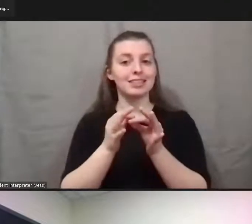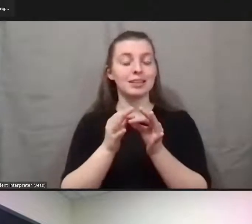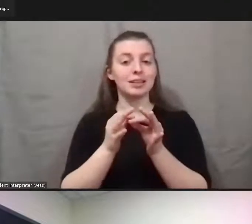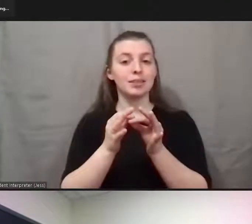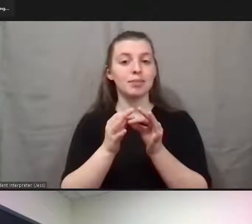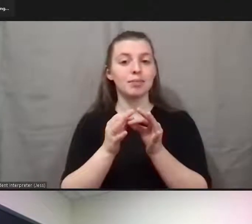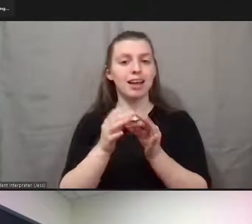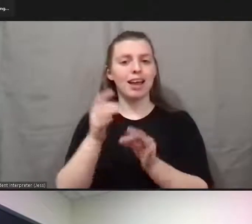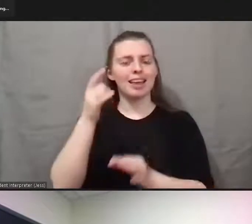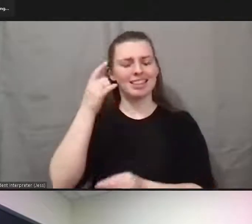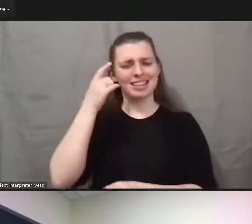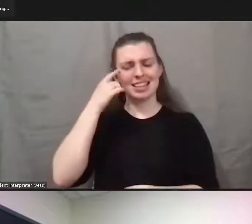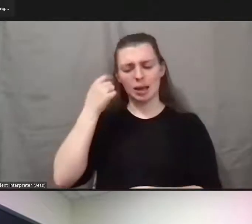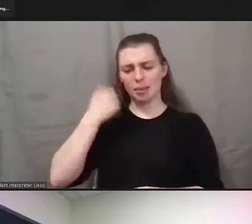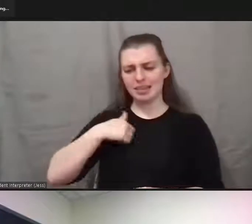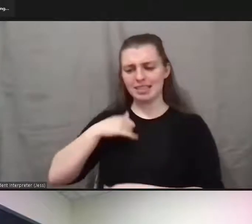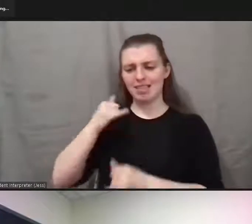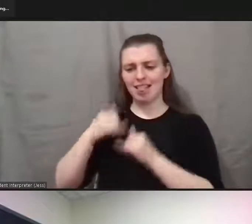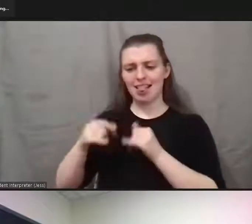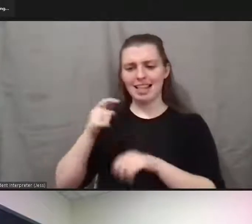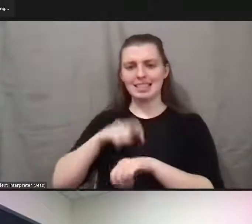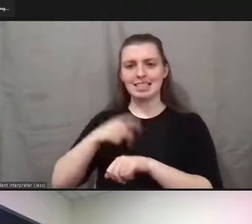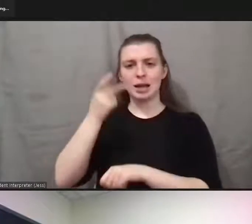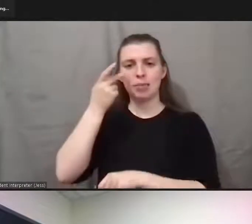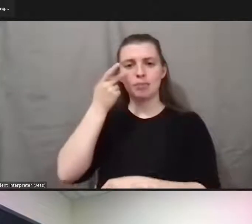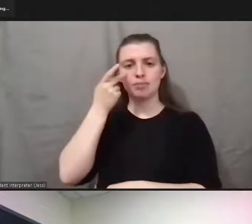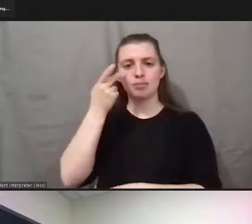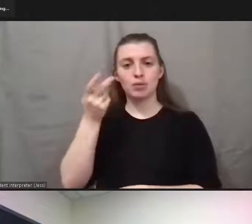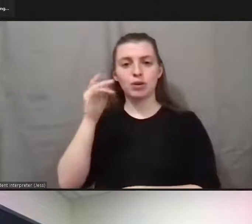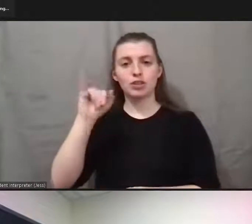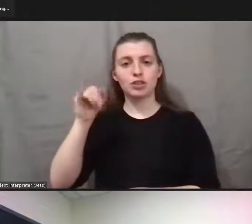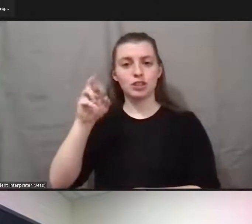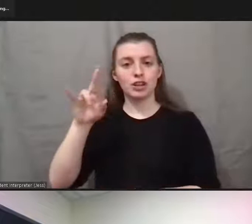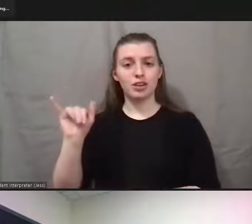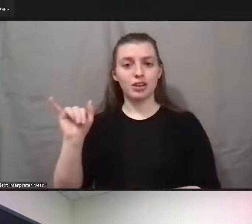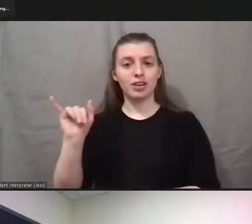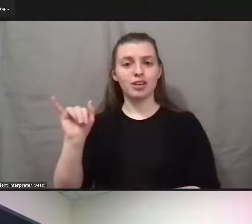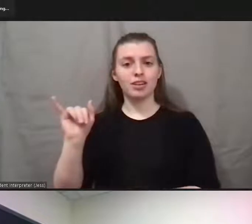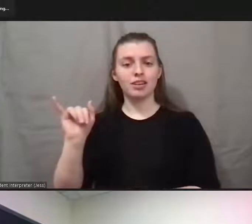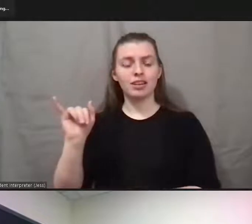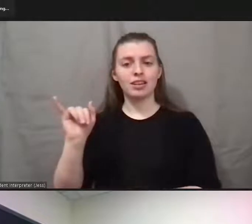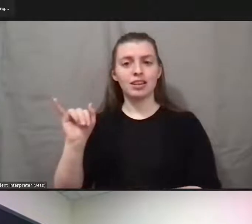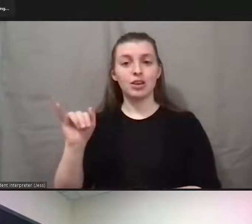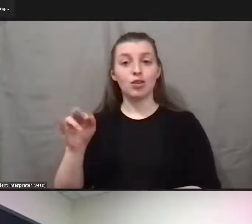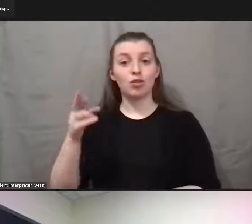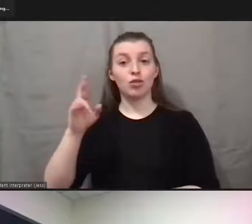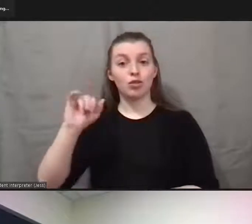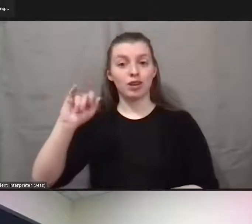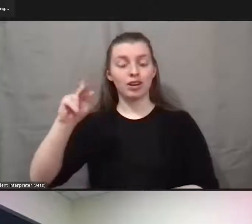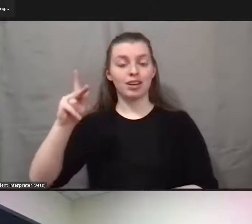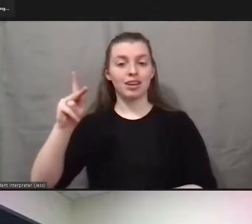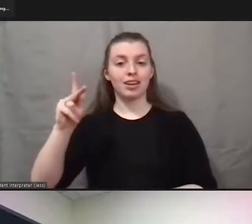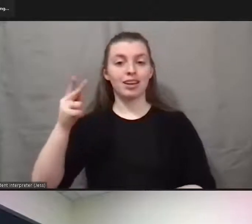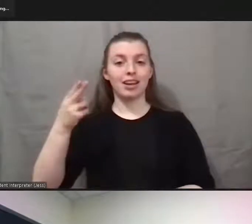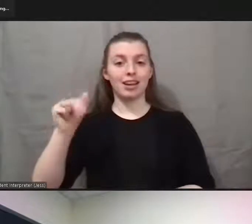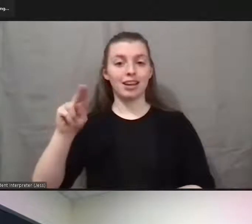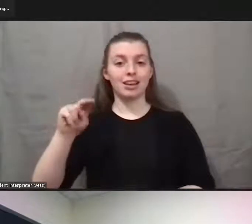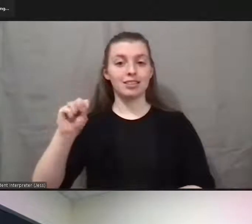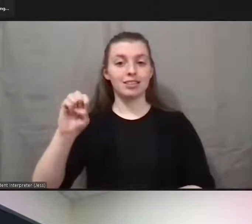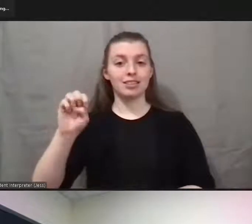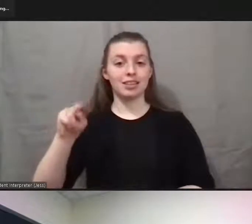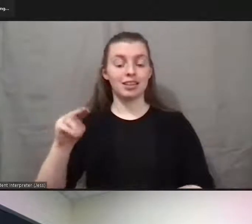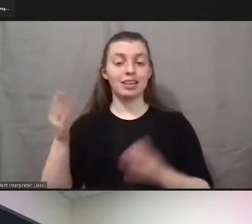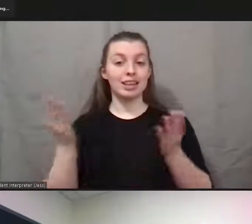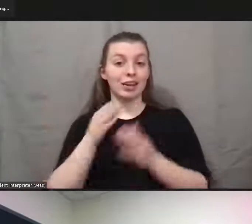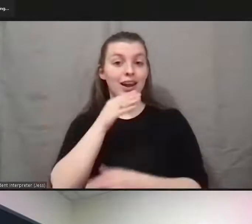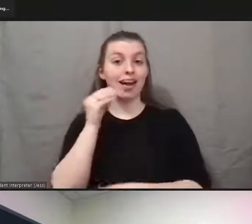Jerry, because I think there's no time before the pandemic was actually when Rick Hansen was in Halifax. And